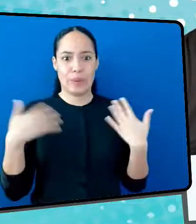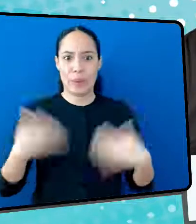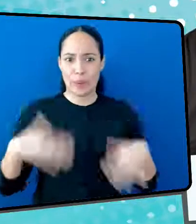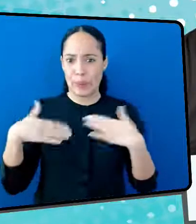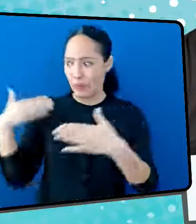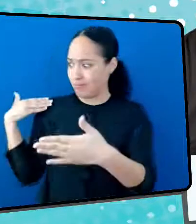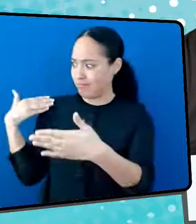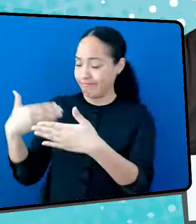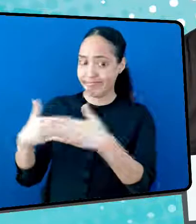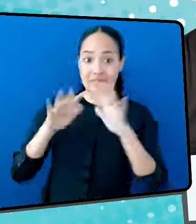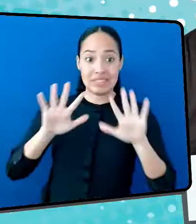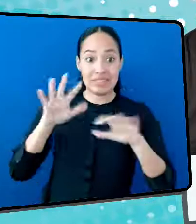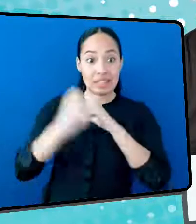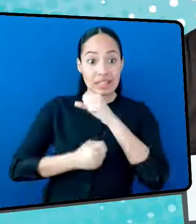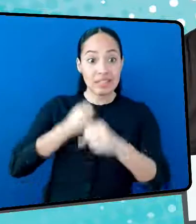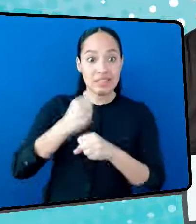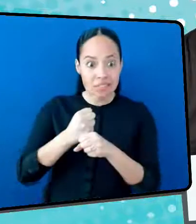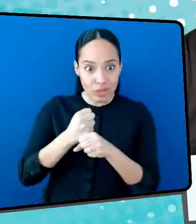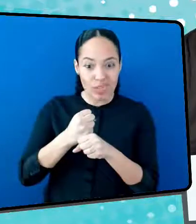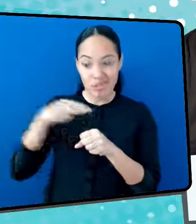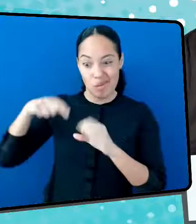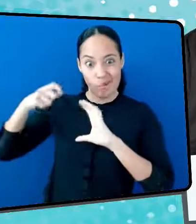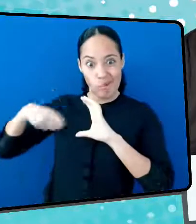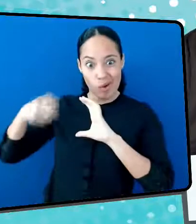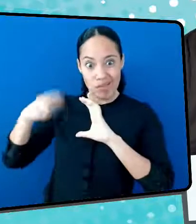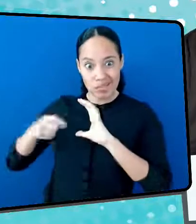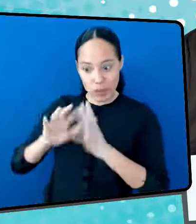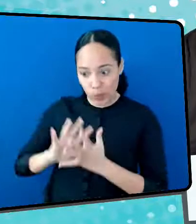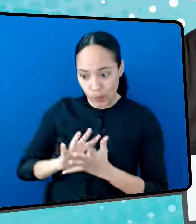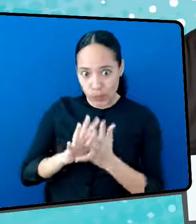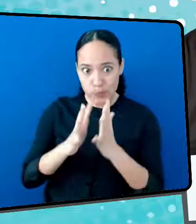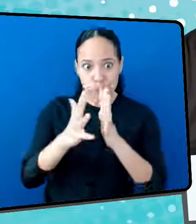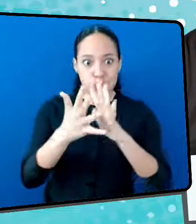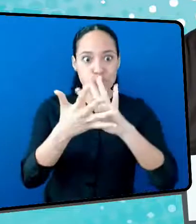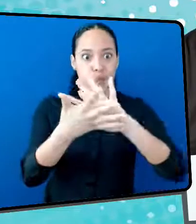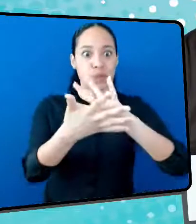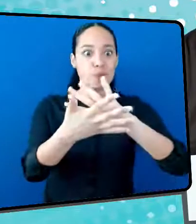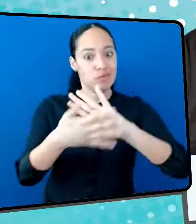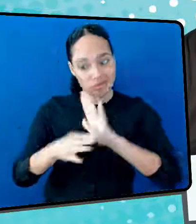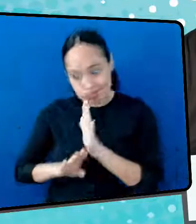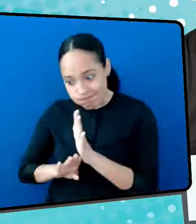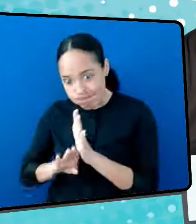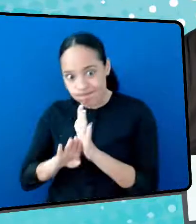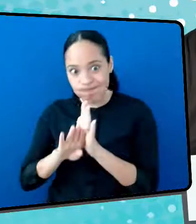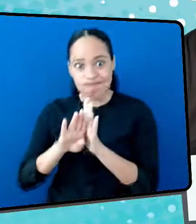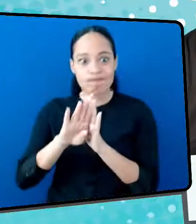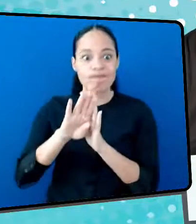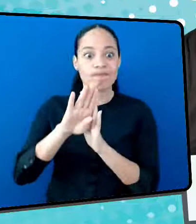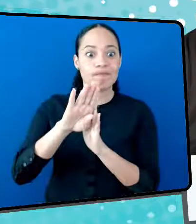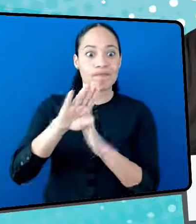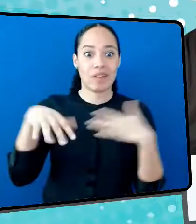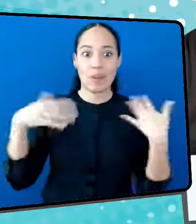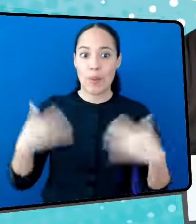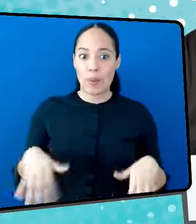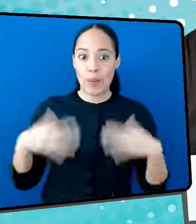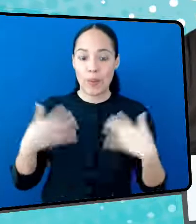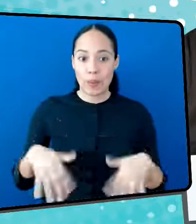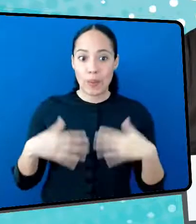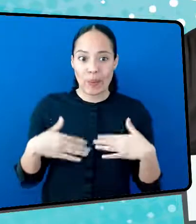project kind of being a part, that it's got to that point where it's really moving up that spectrum that you talked about into this open source sort